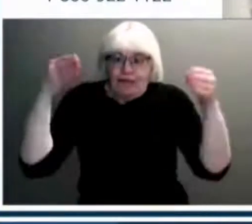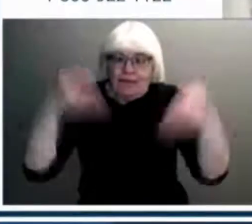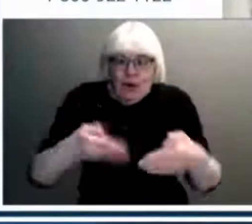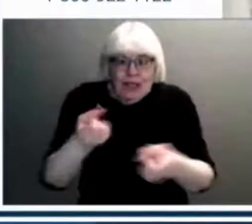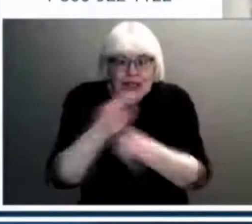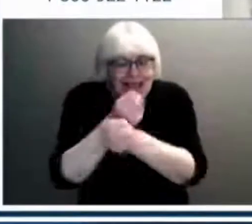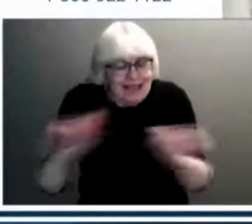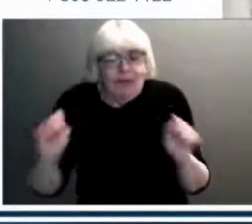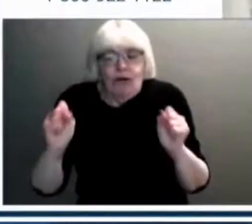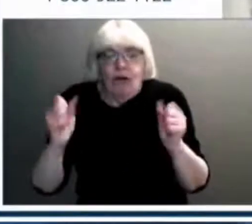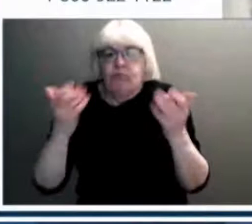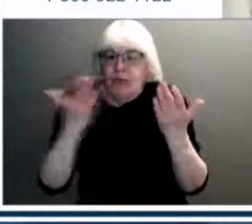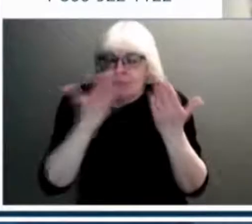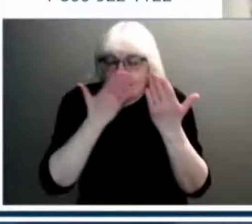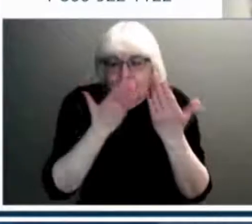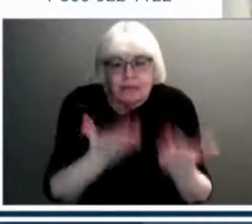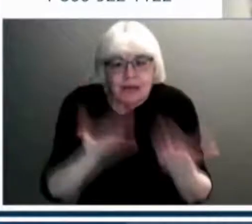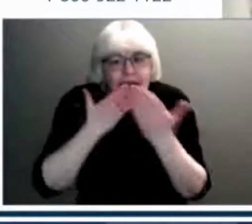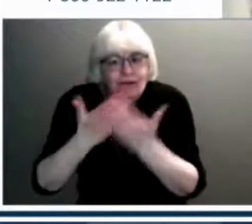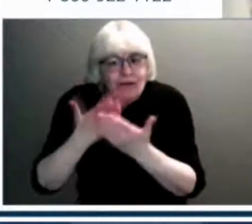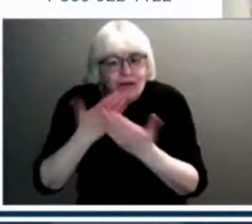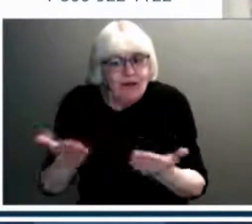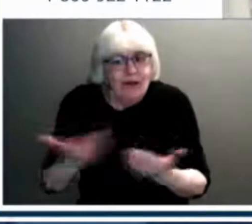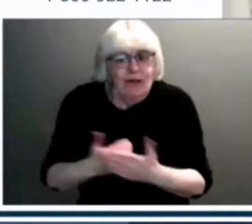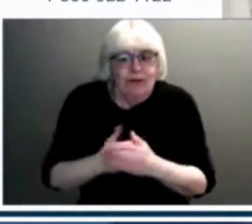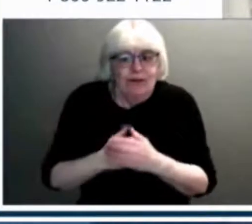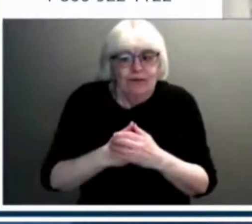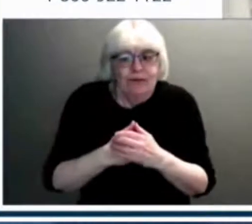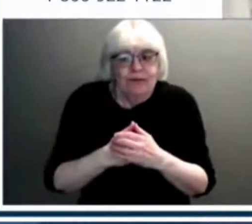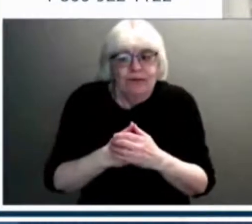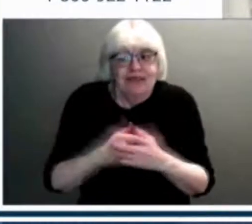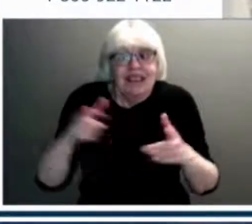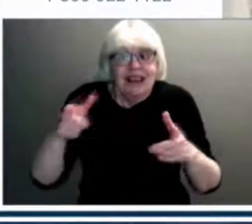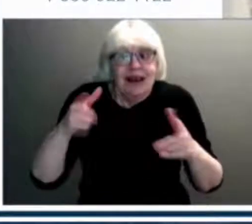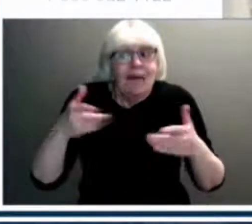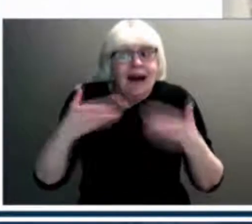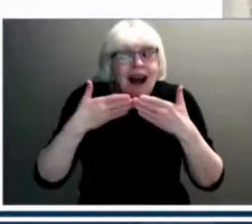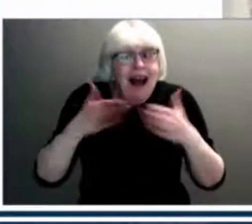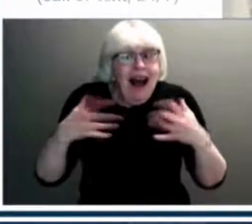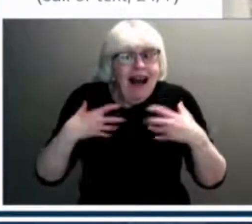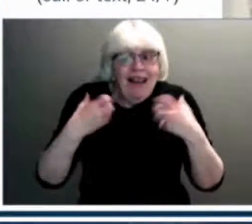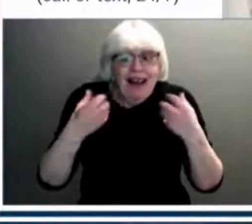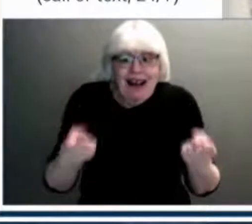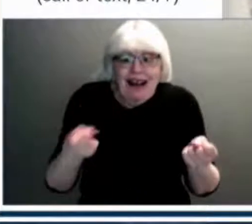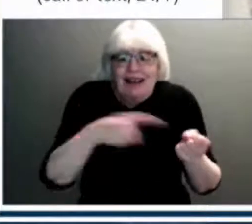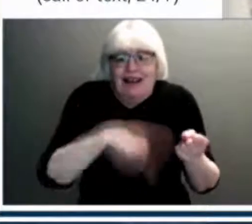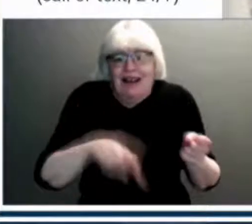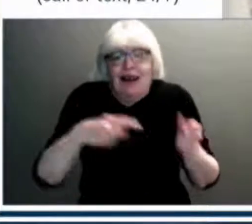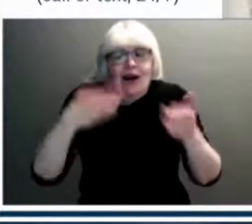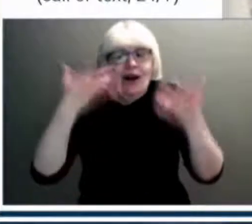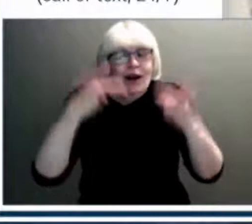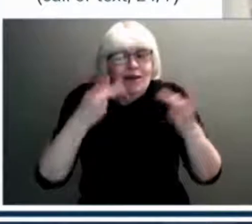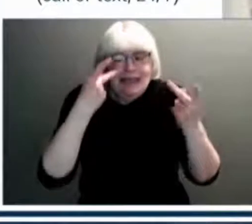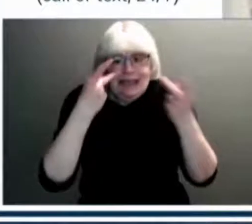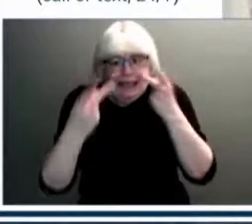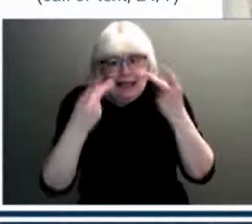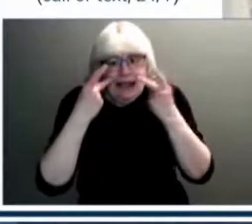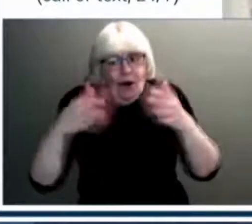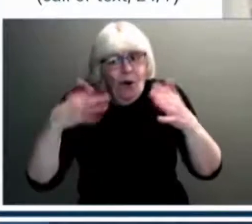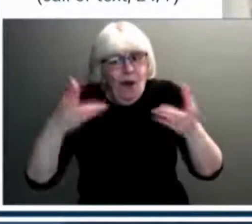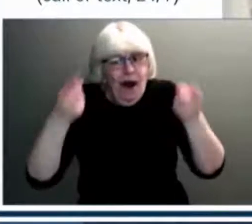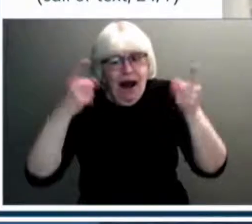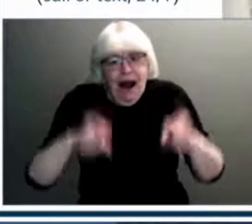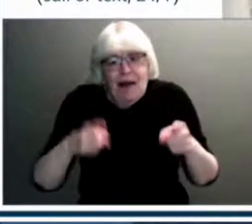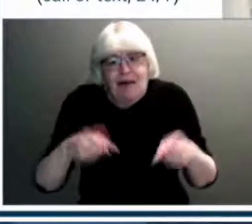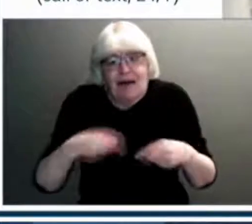system. You can see there's a lot happening, and I want to tip my hat to those on the front lines keeping things